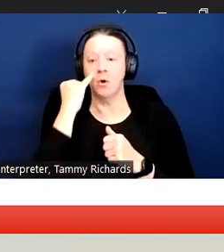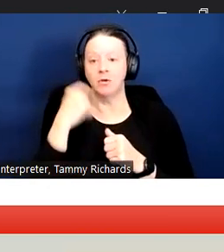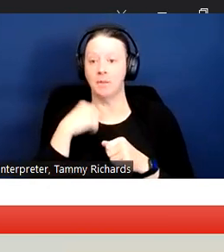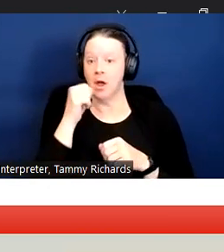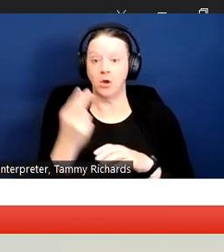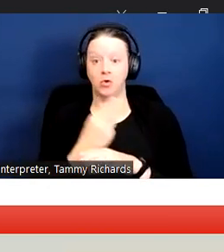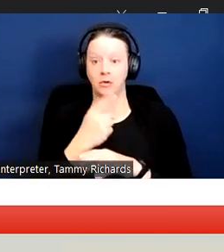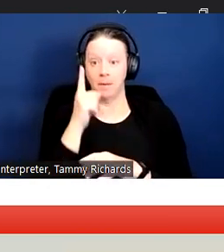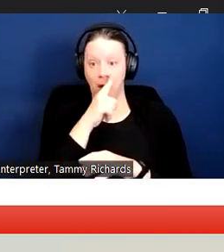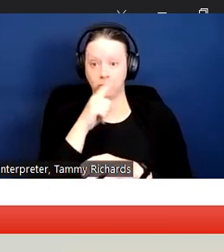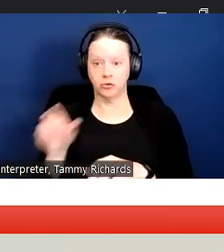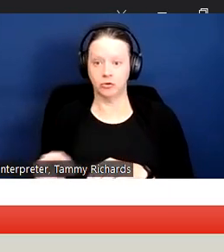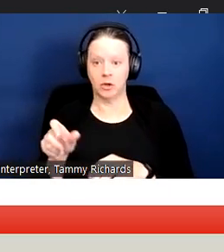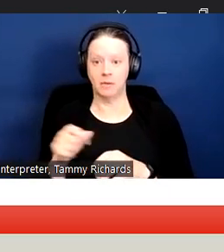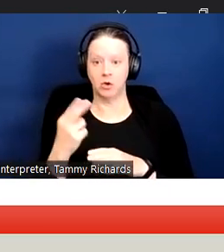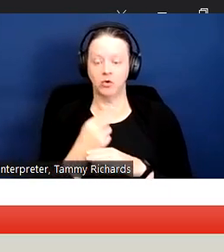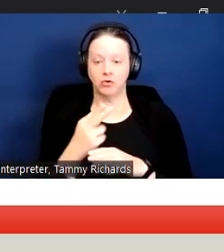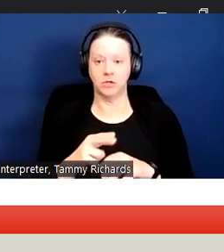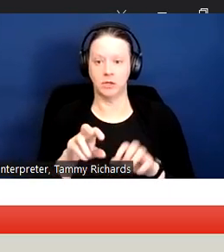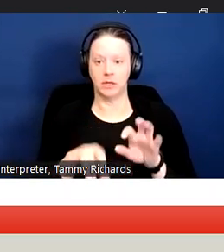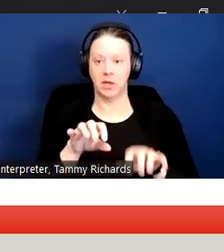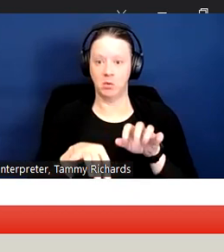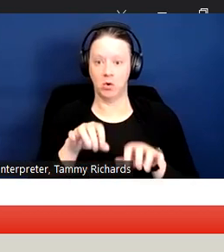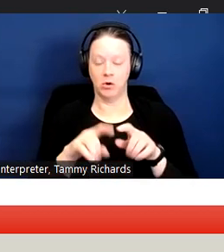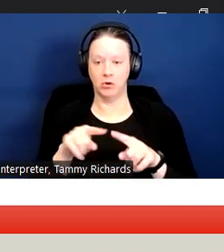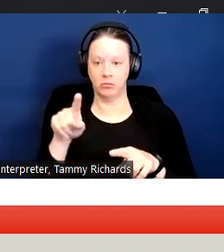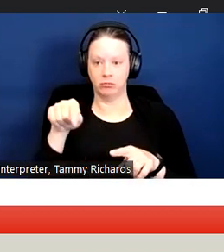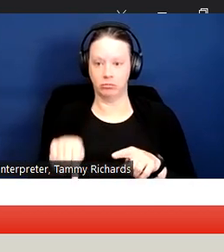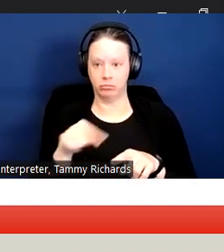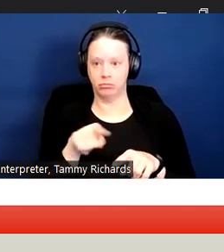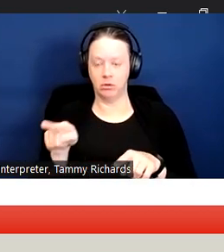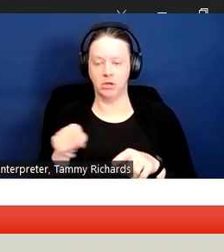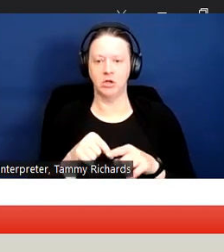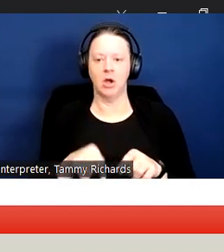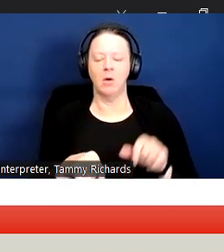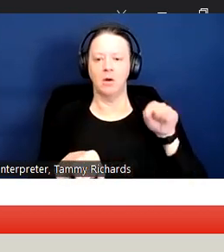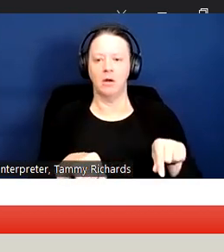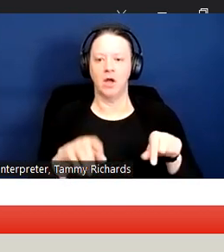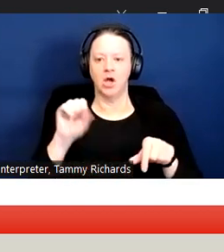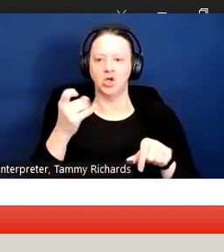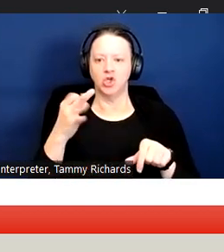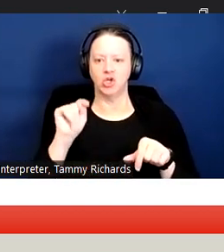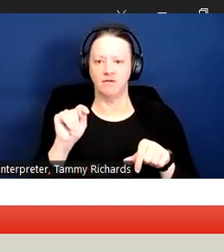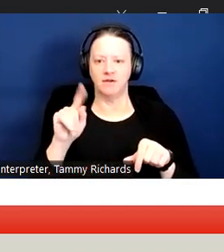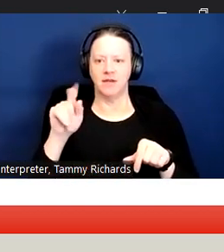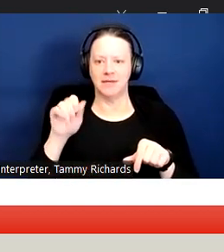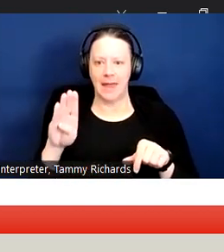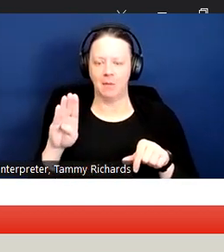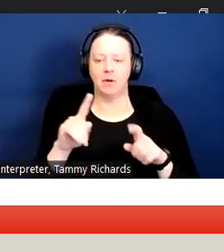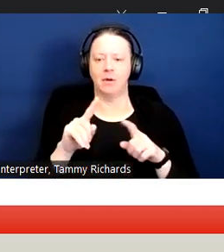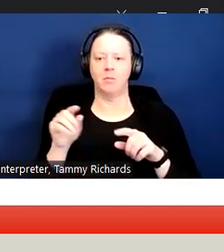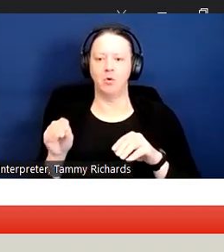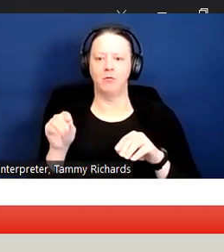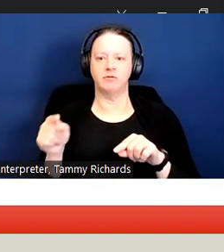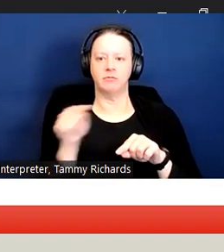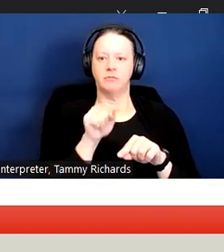mouse and I'm using the keyboard to move around, so I'm going to press Shift Tab to move back one element. If you